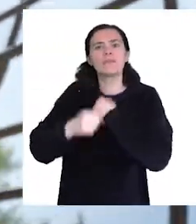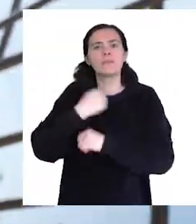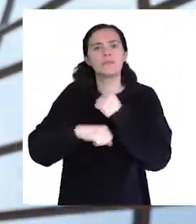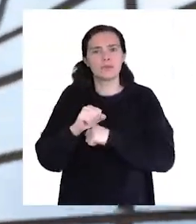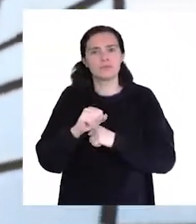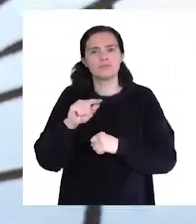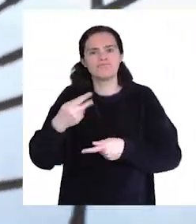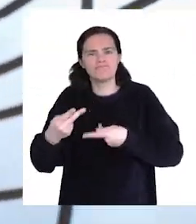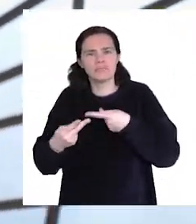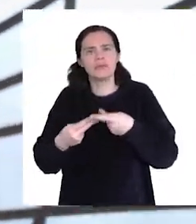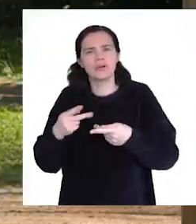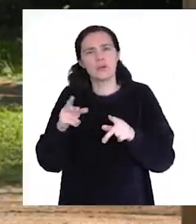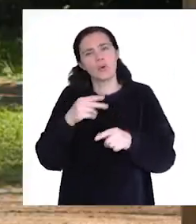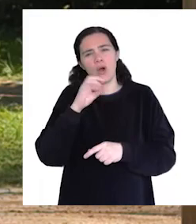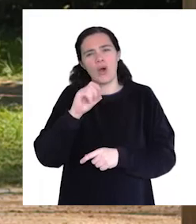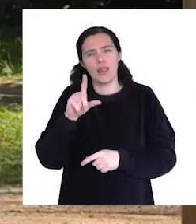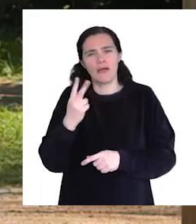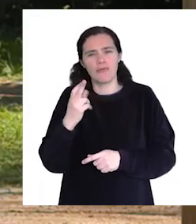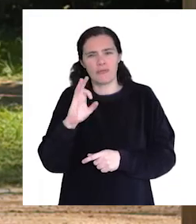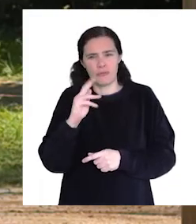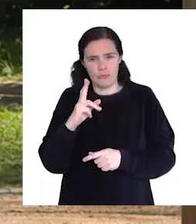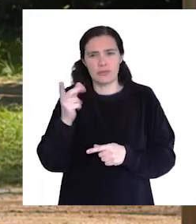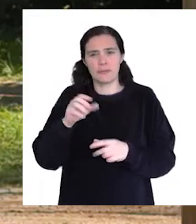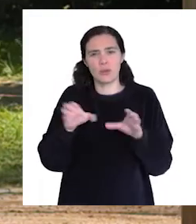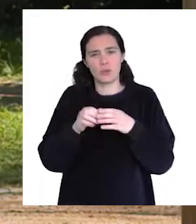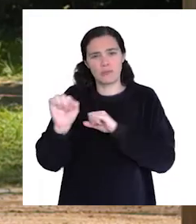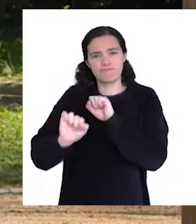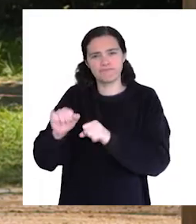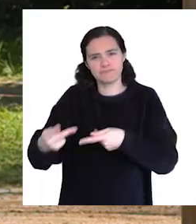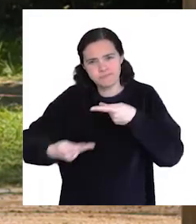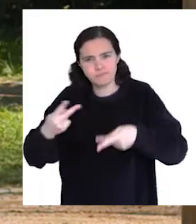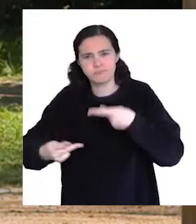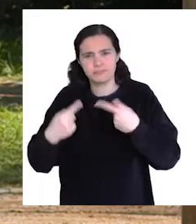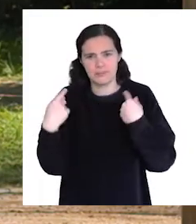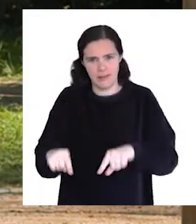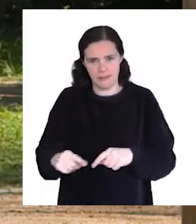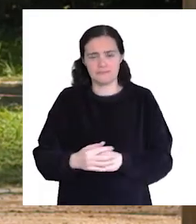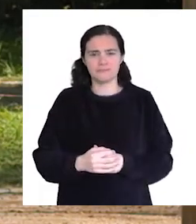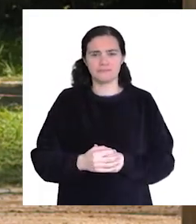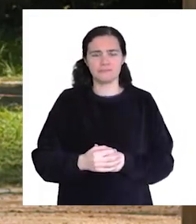a movement that has been analyzed by Olafur and his team